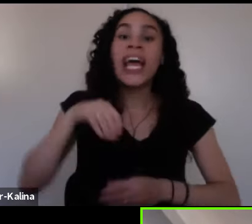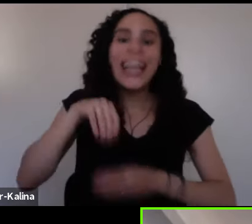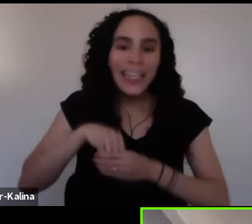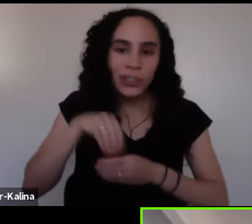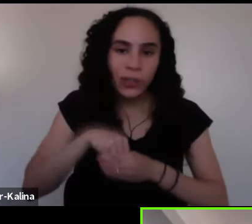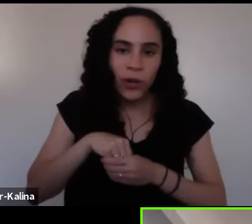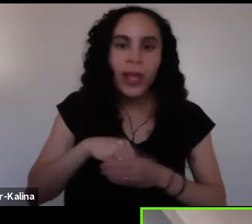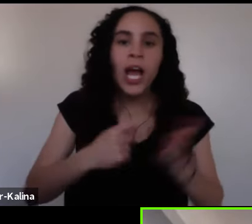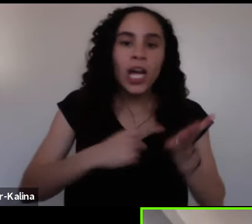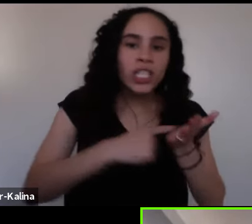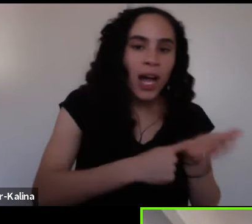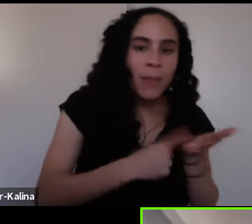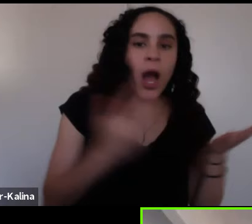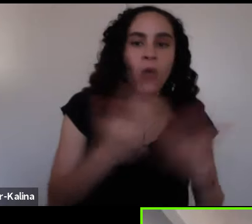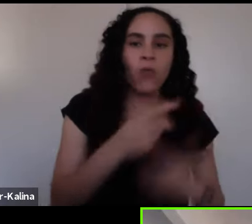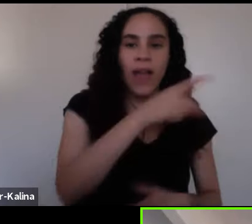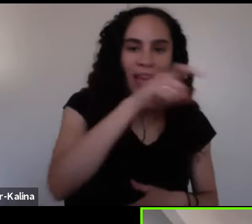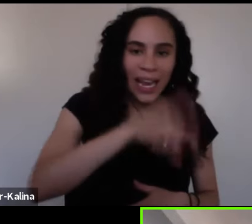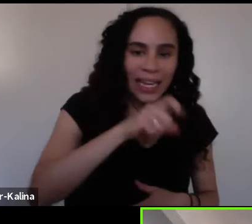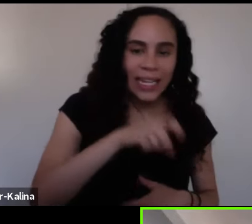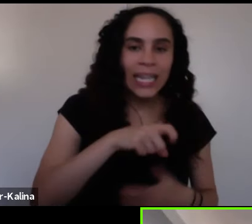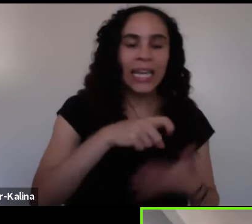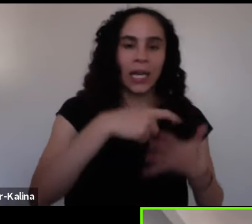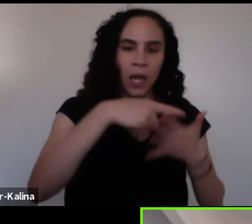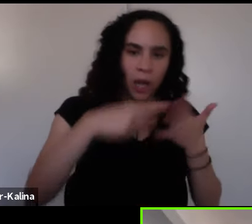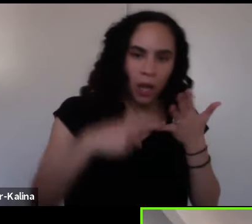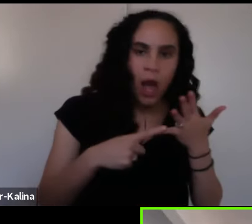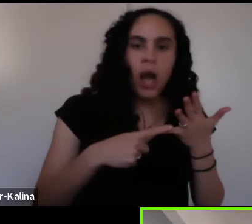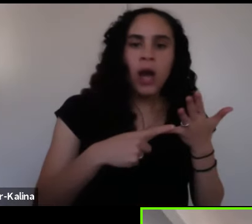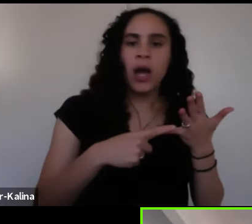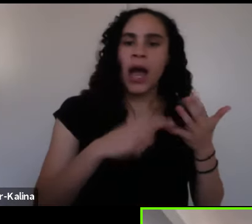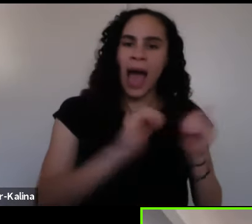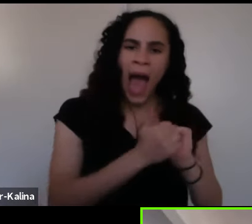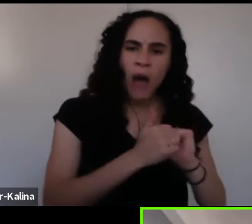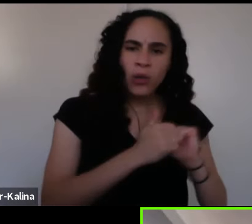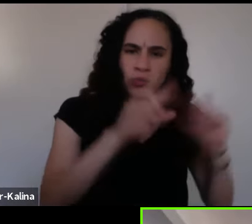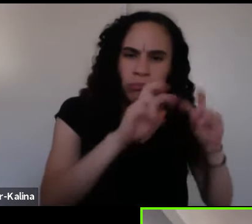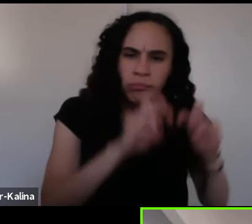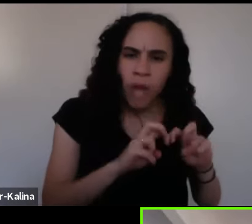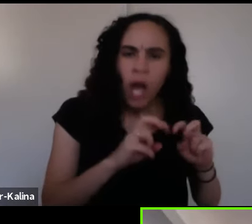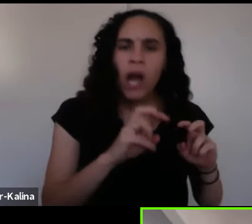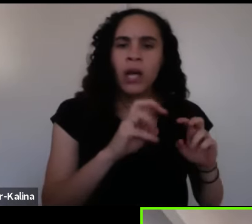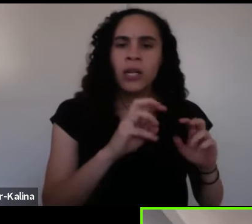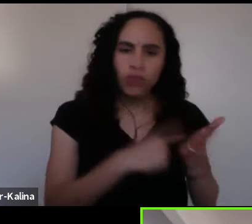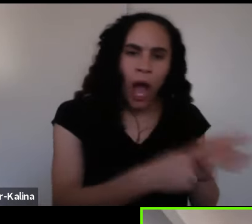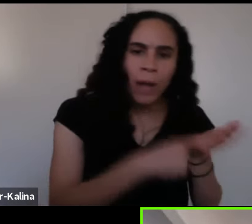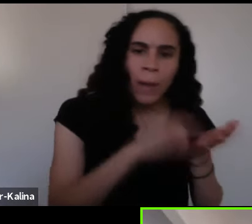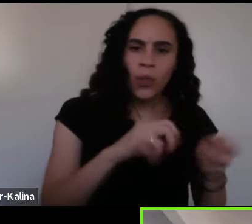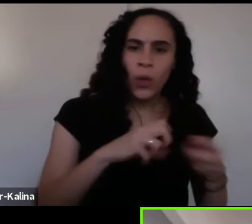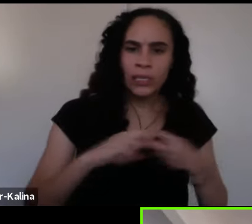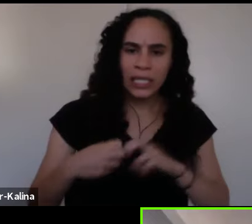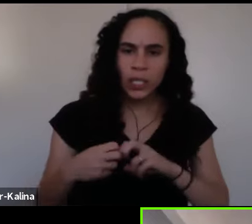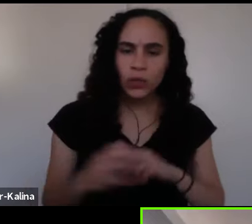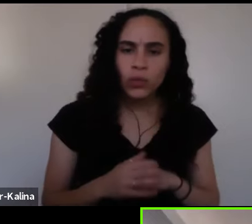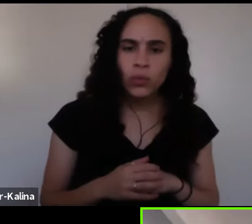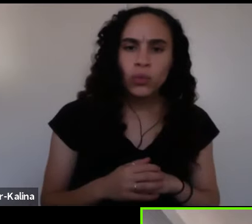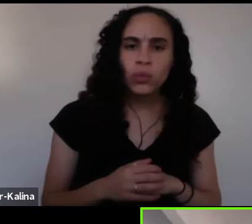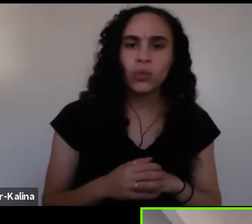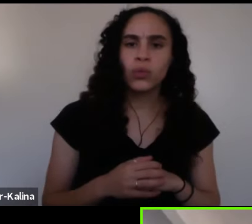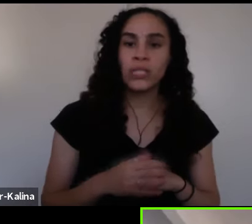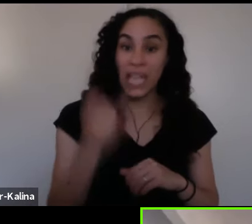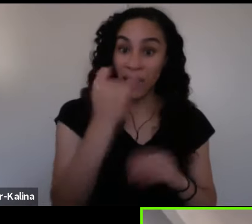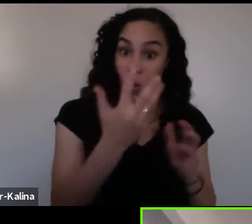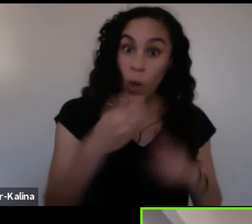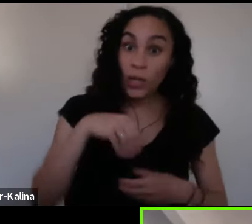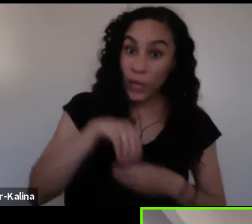they need, to talk about the issues that are bothering them. If you really want to help internalize the need for